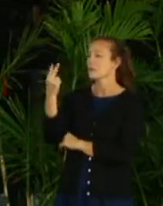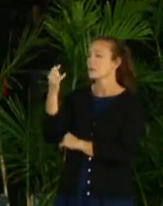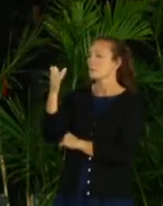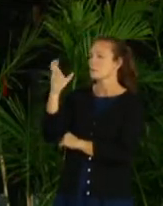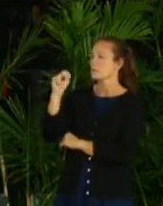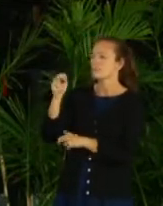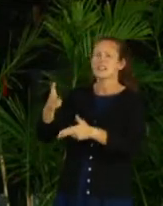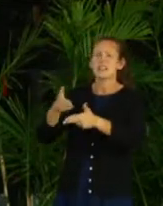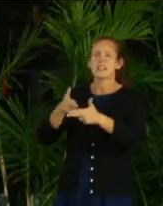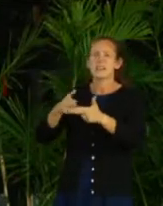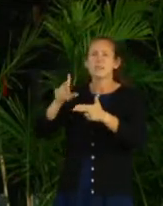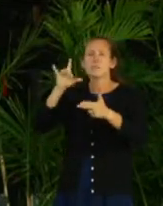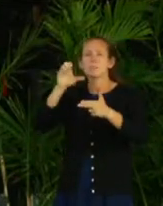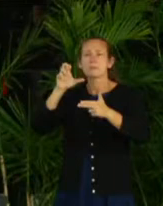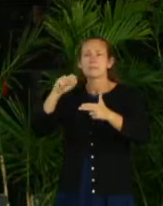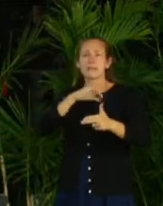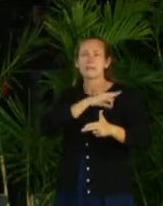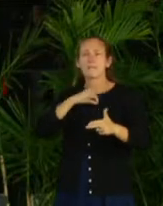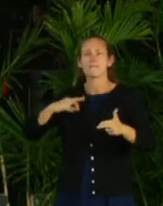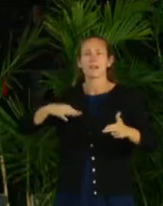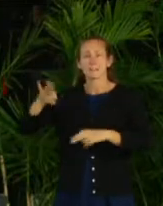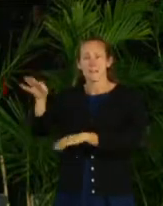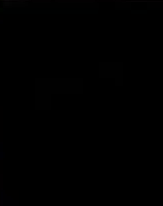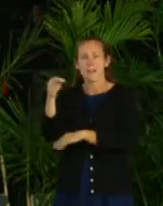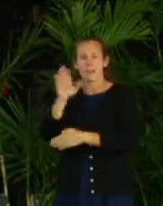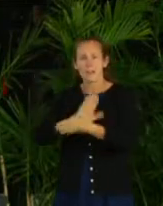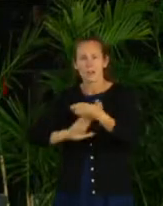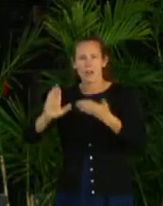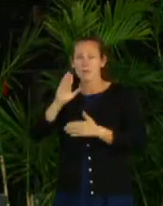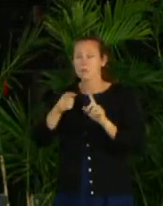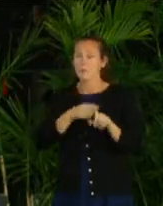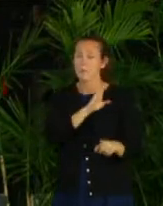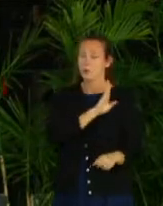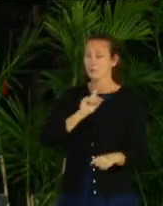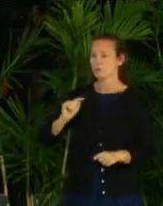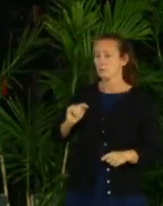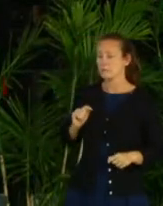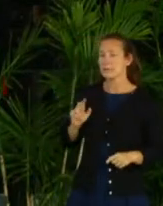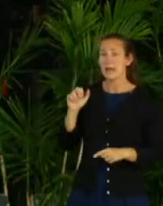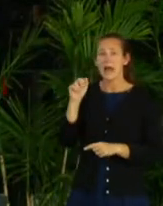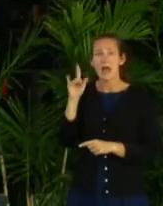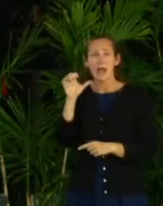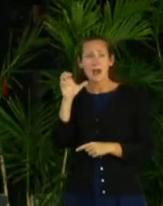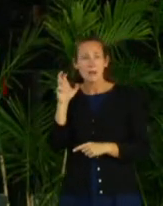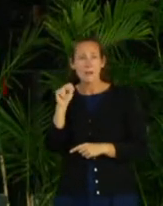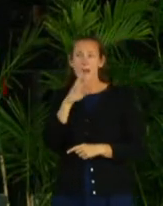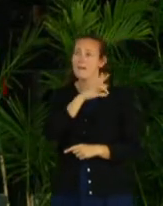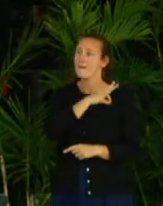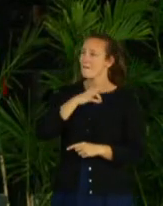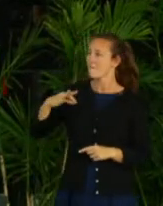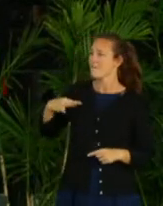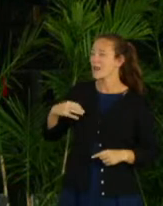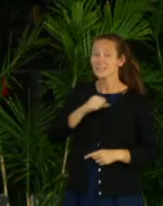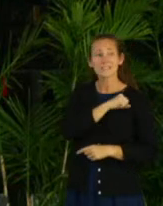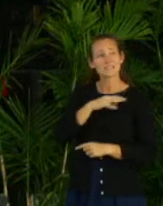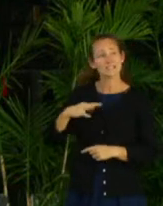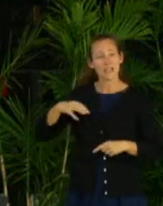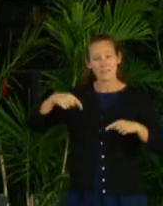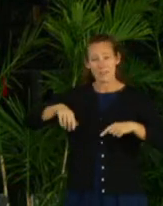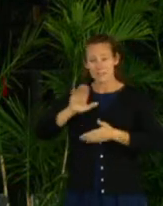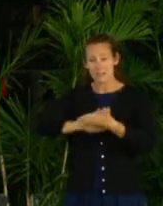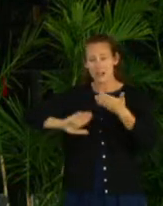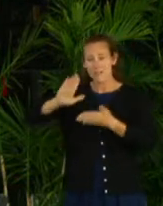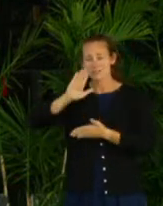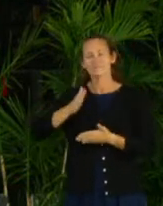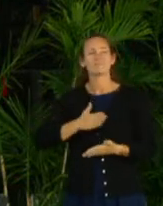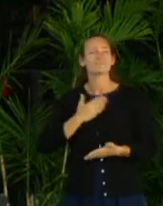interim dean of the faculty at Flagler College, and on behalf of the Board of Trustees, the administration, the faculty, and the staff of the college, I am